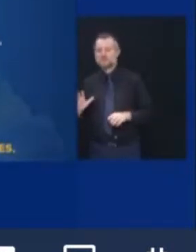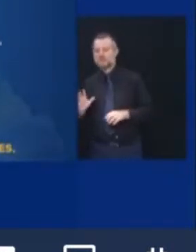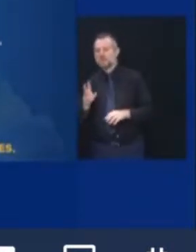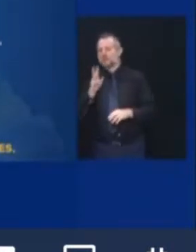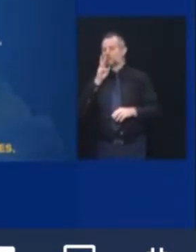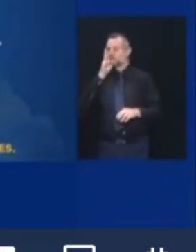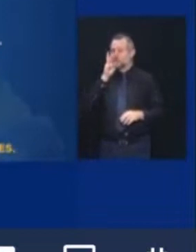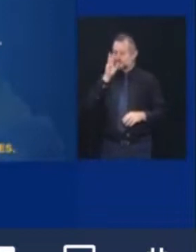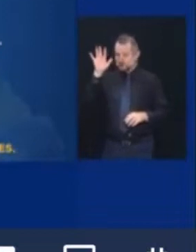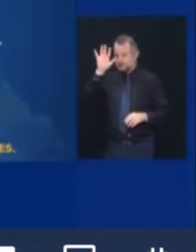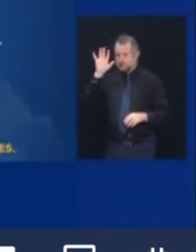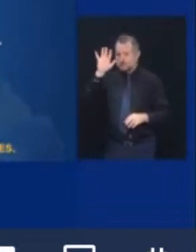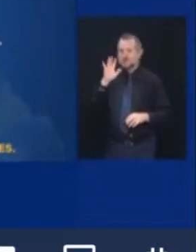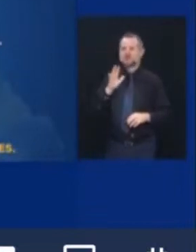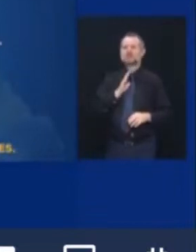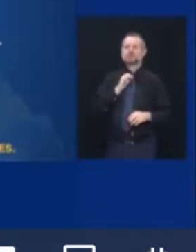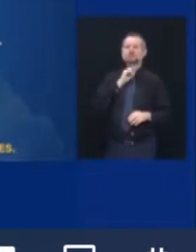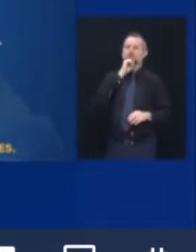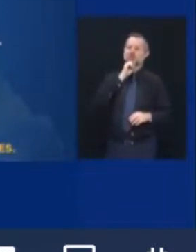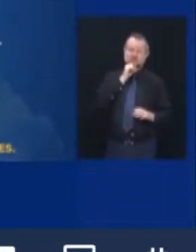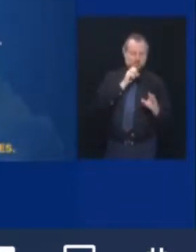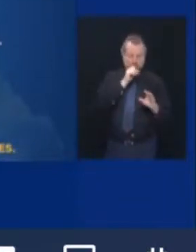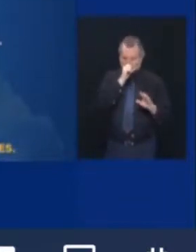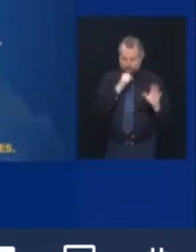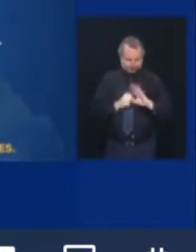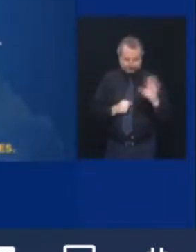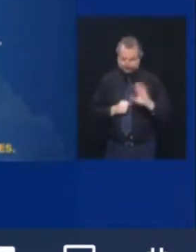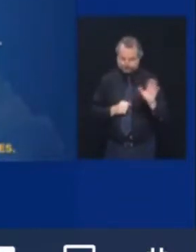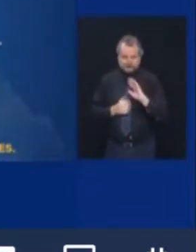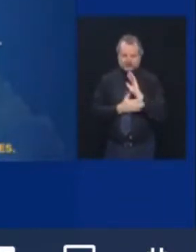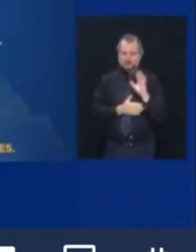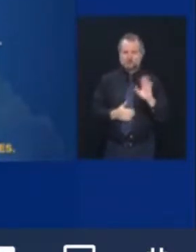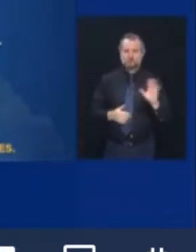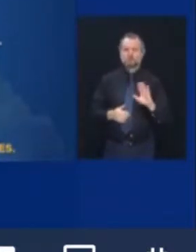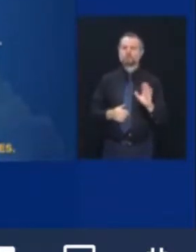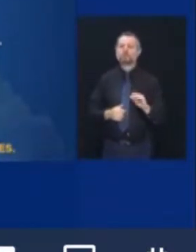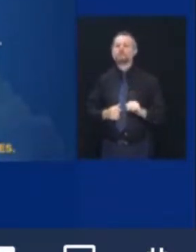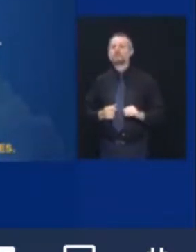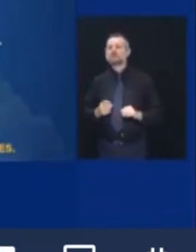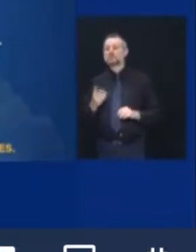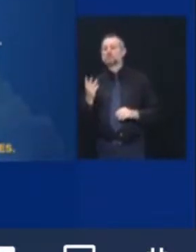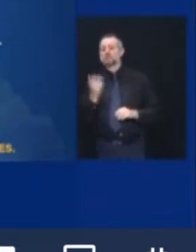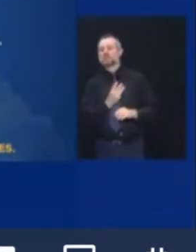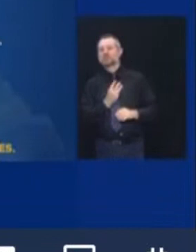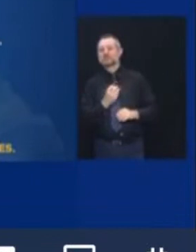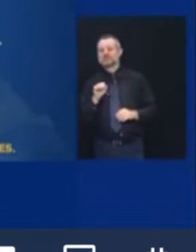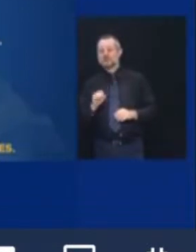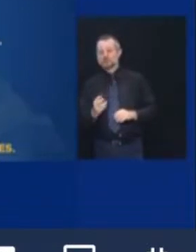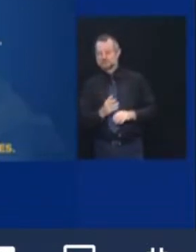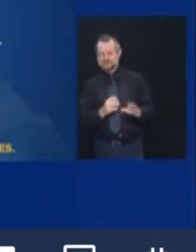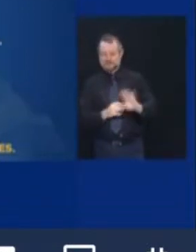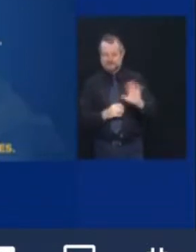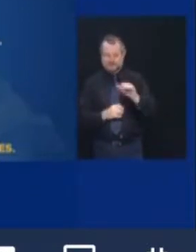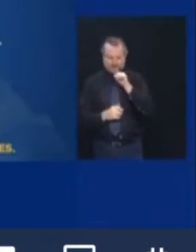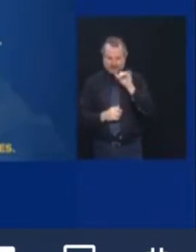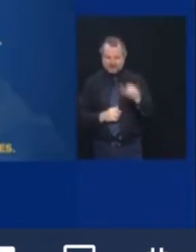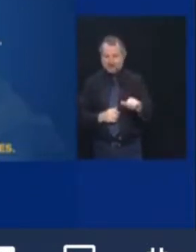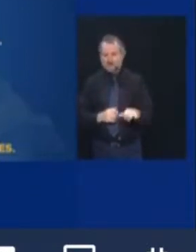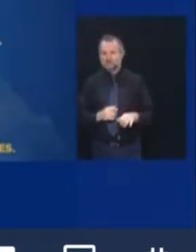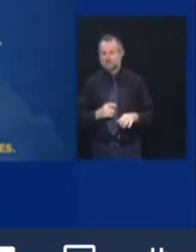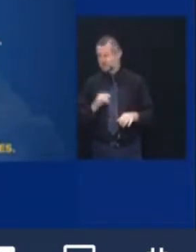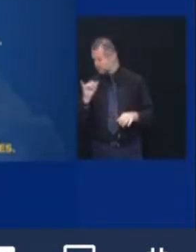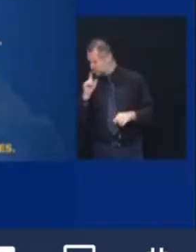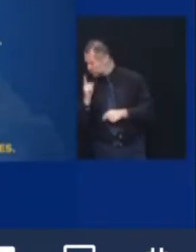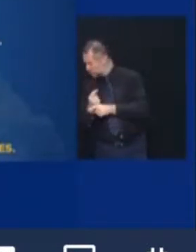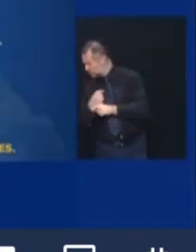Westchester, not Rockland Orange, not some counties on the southern tier, not green. Anything else? Schuyler and